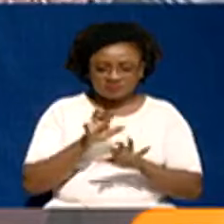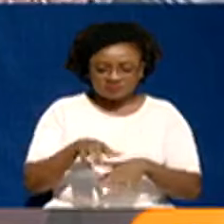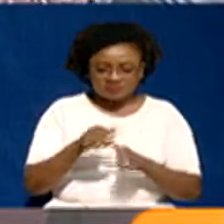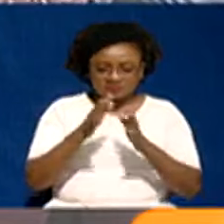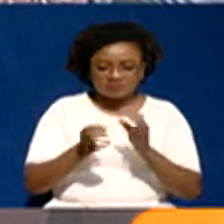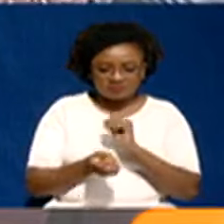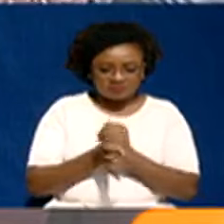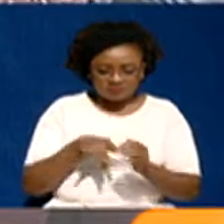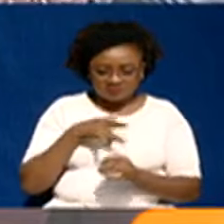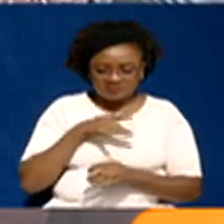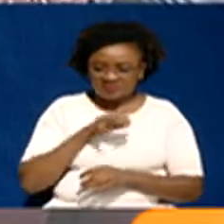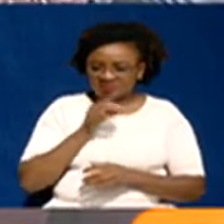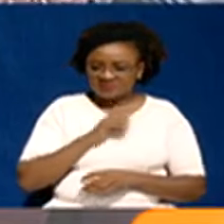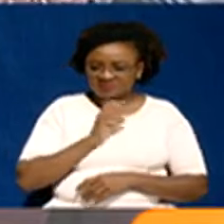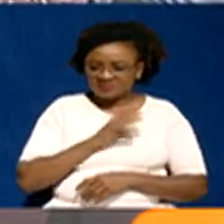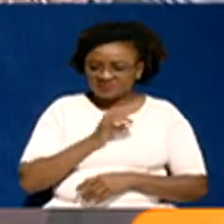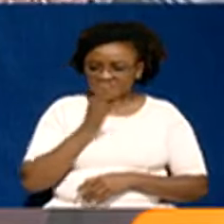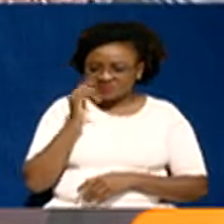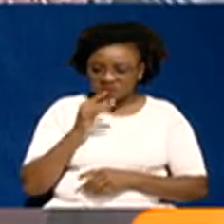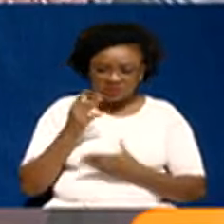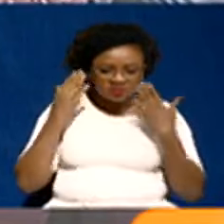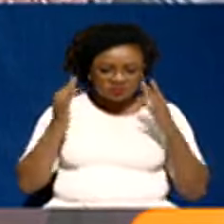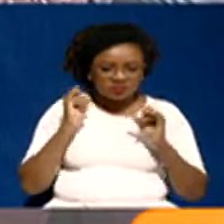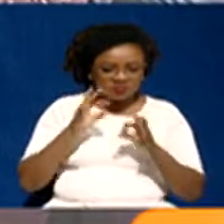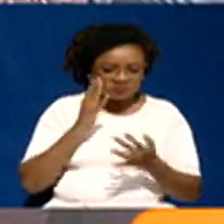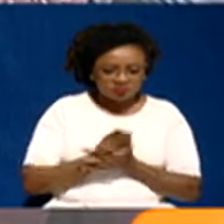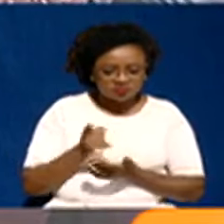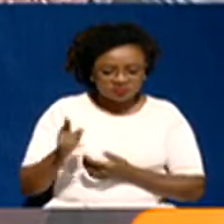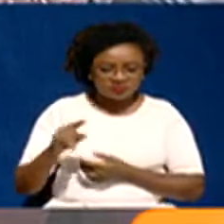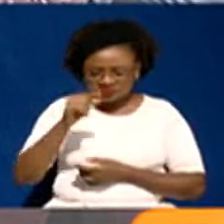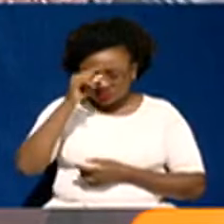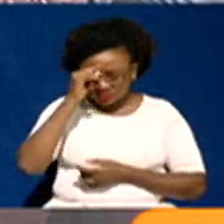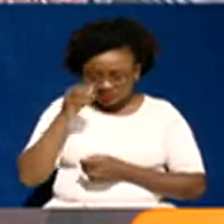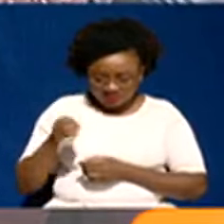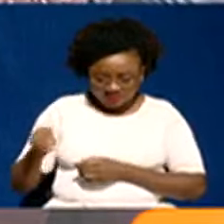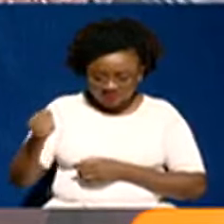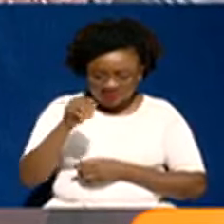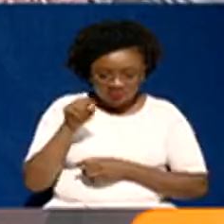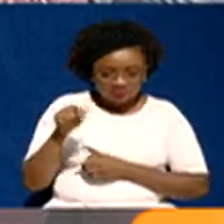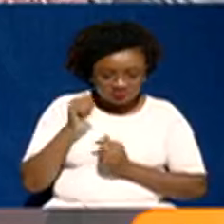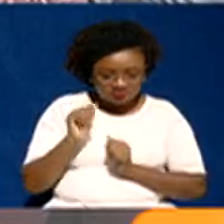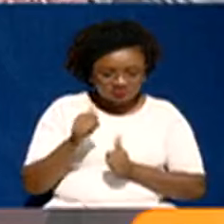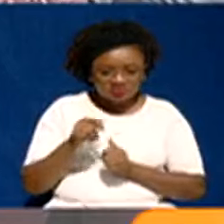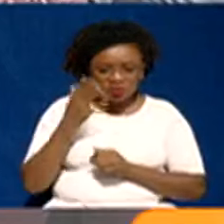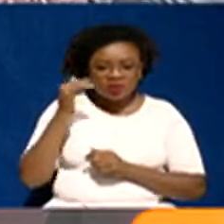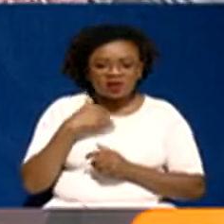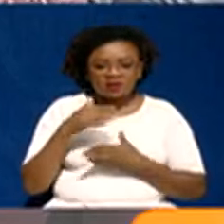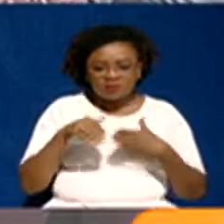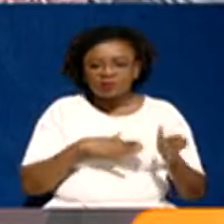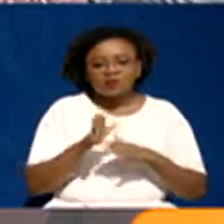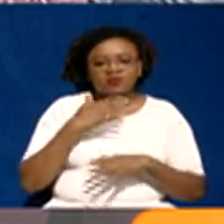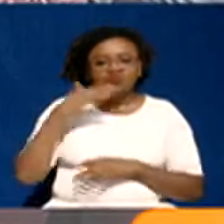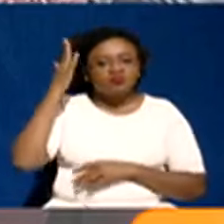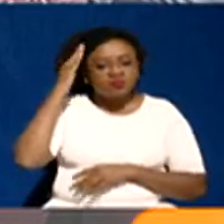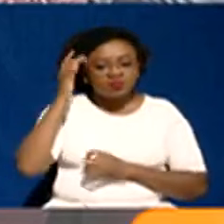their reservations on the authenticity of the government-subsidized fertilizer, saying they had ways of determining whether it is the real